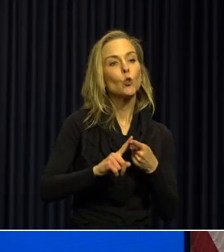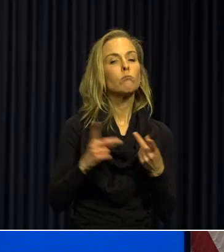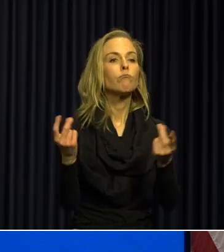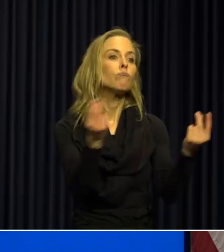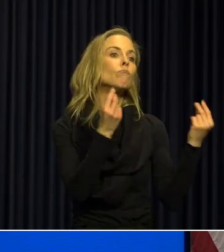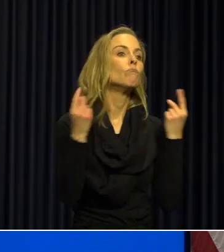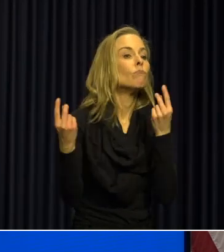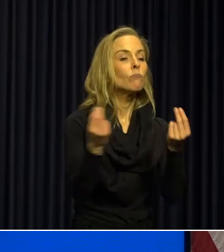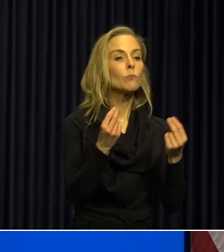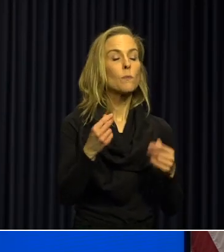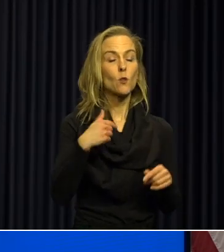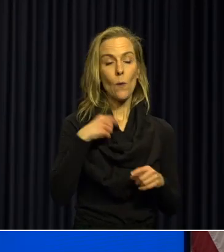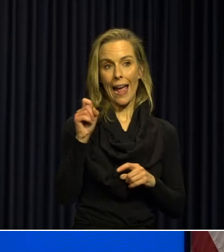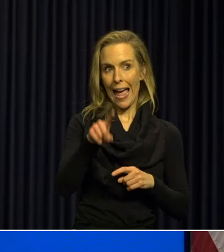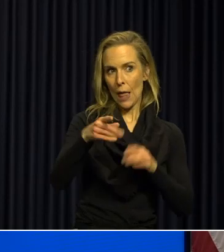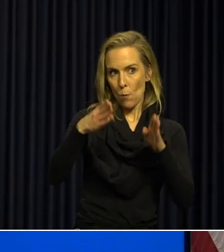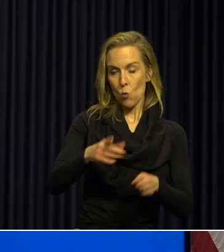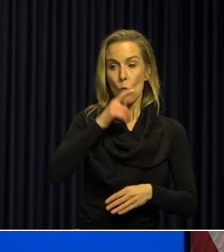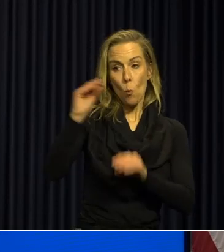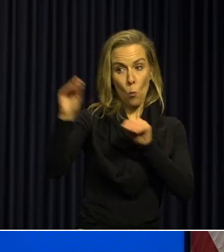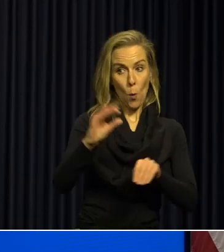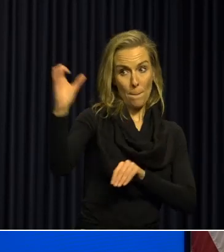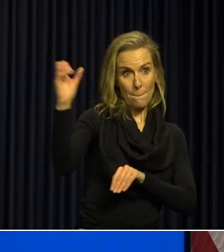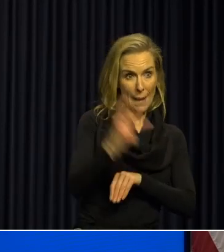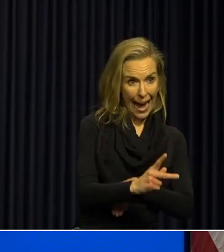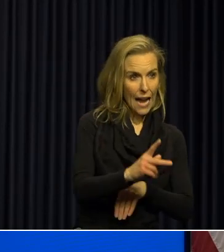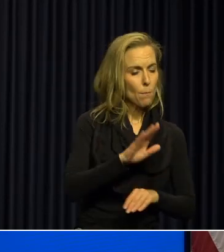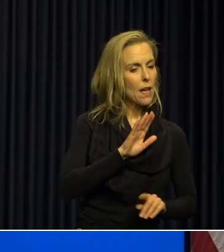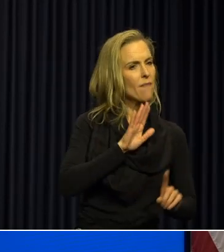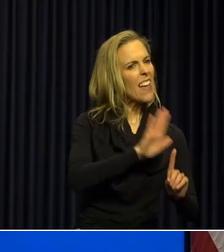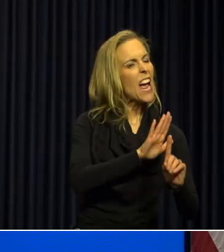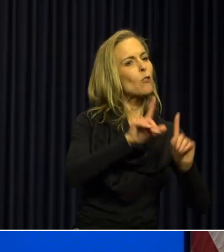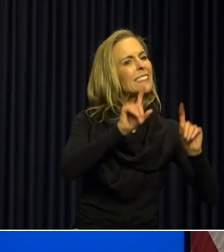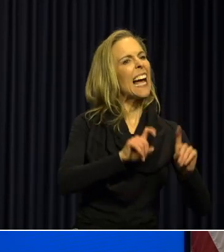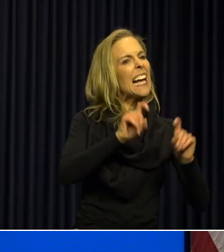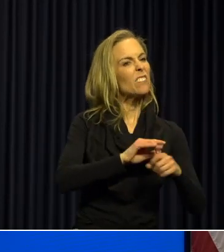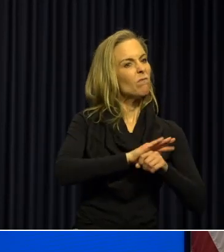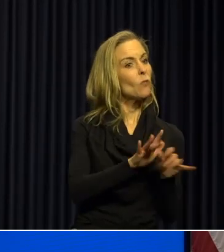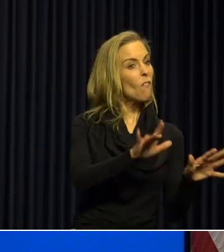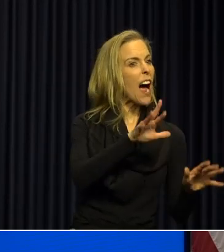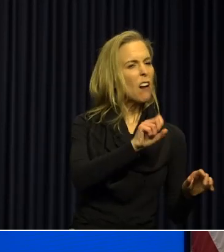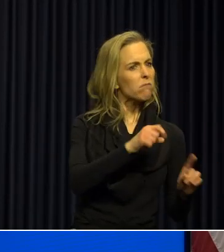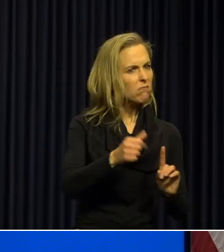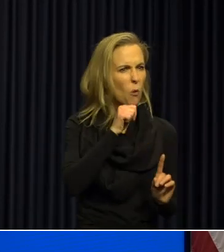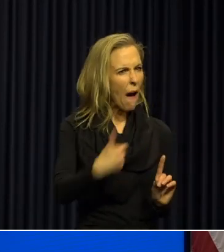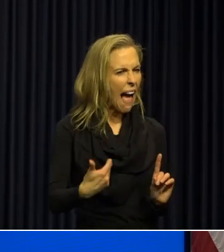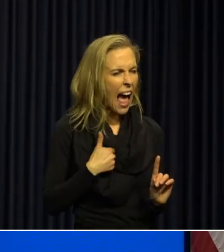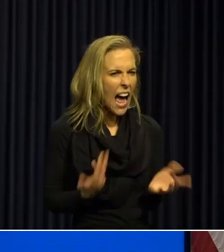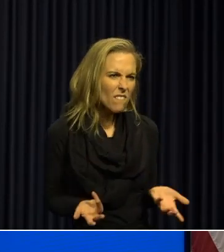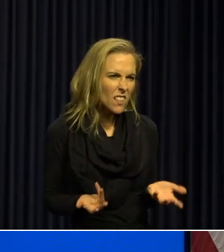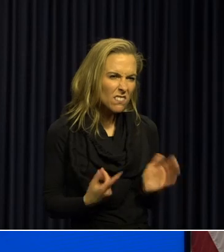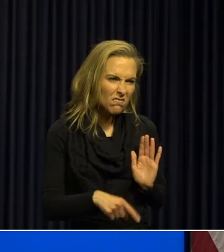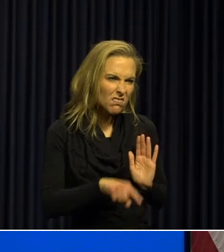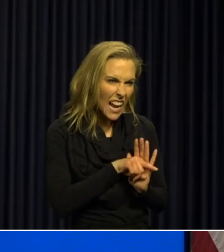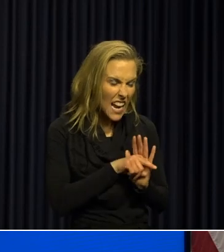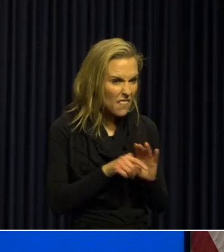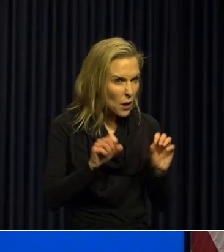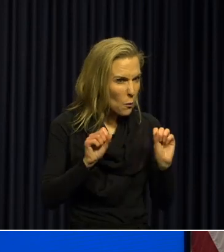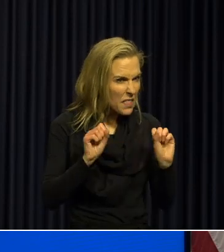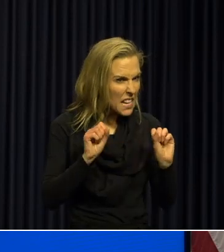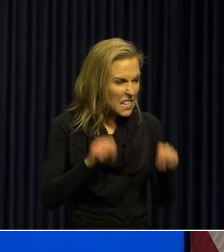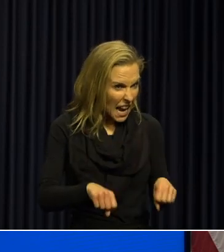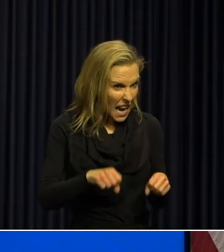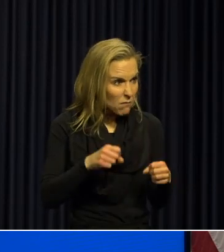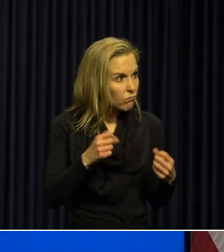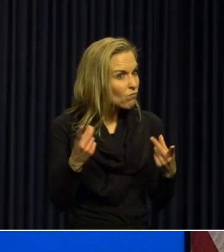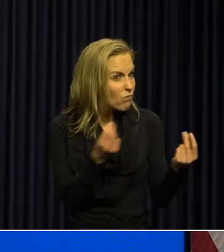asked them to quarantine for 14 days, but has gotten a test that says they're negative. I'm going to ask Dr. Stack to answer that tomorrow